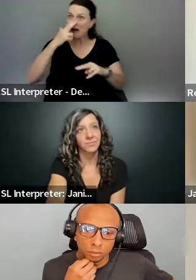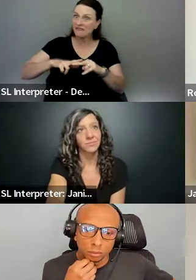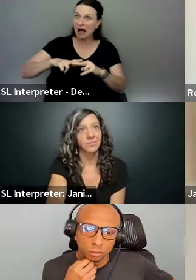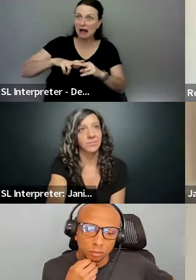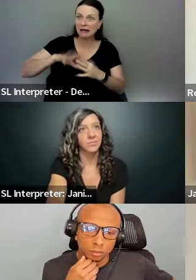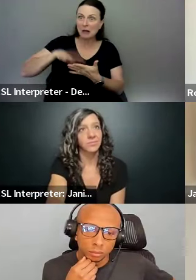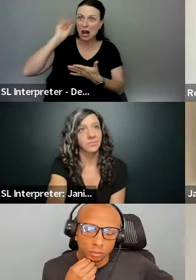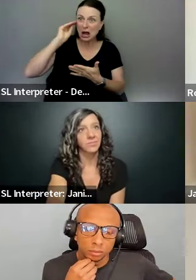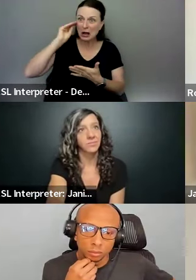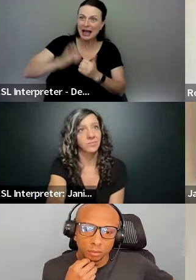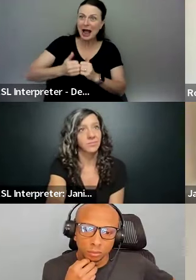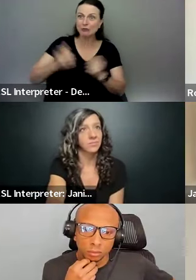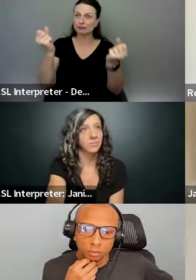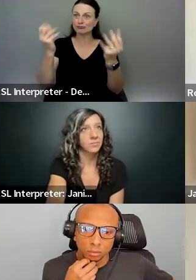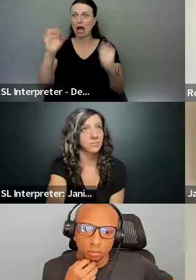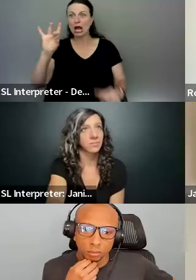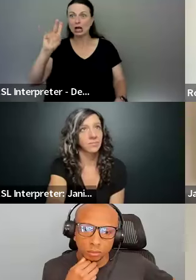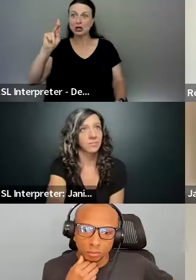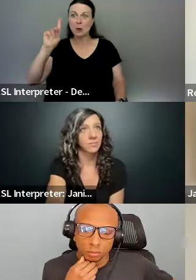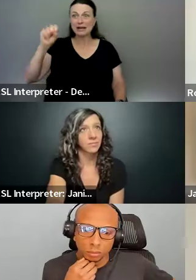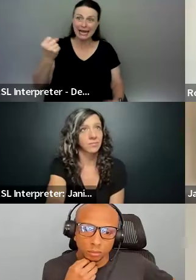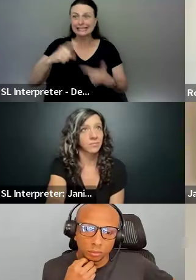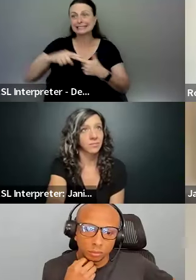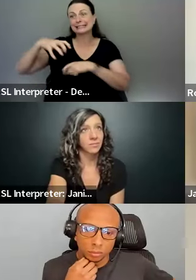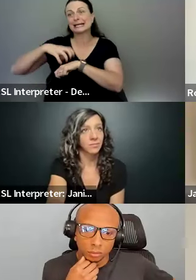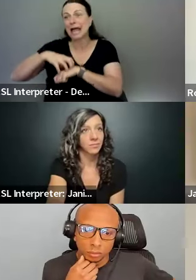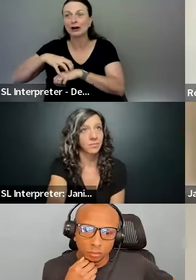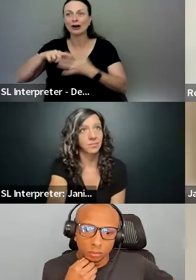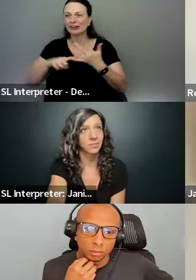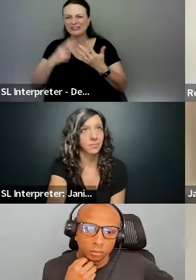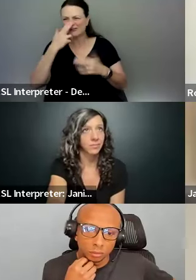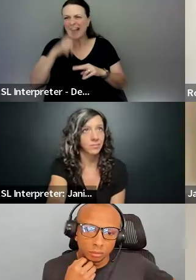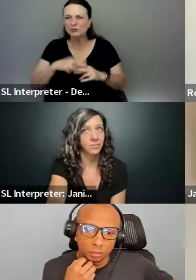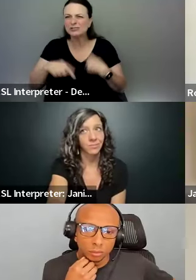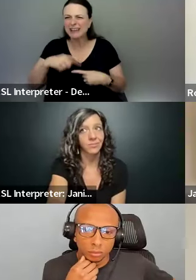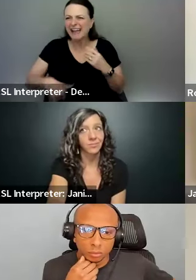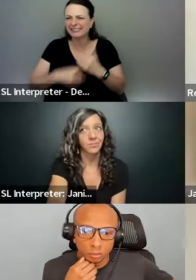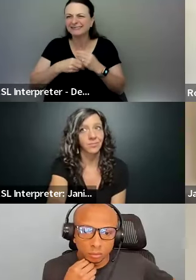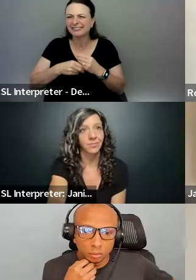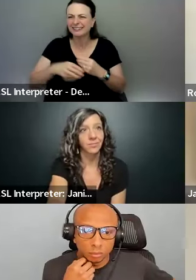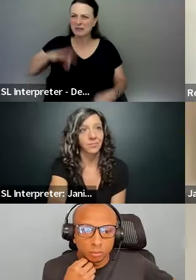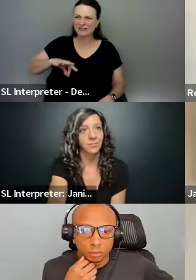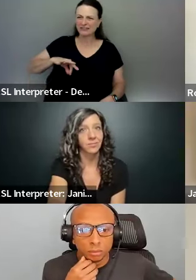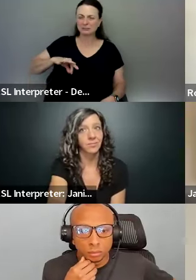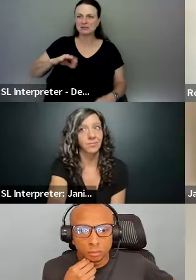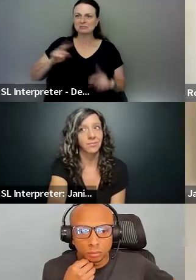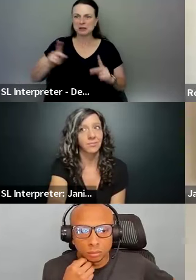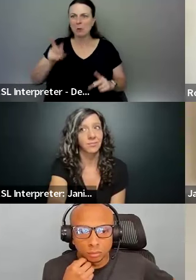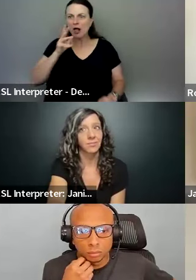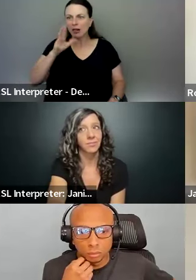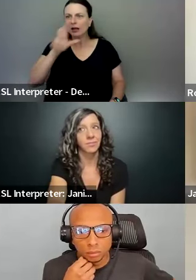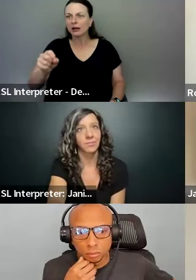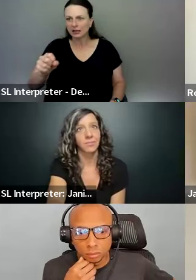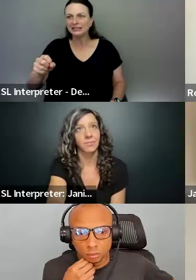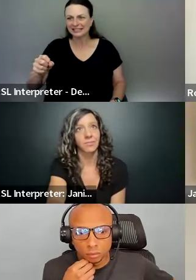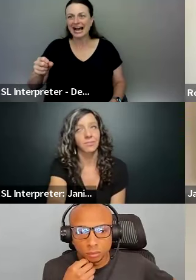learn how to say Kubernetes and container. And so I think that's like an added benefit, that it's also